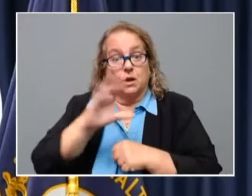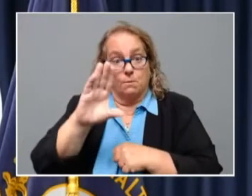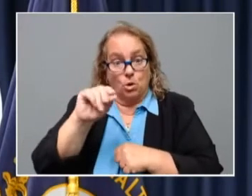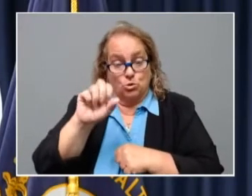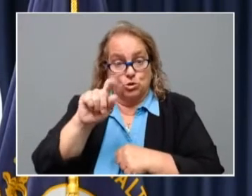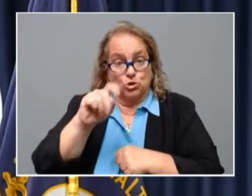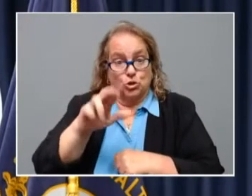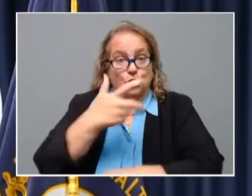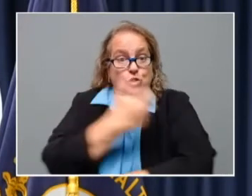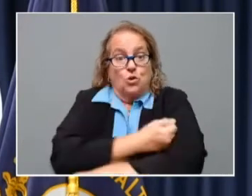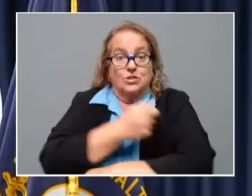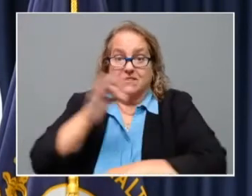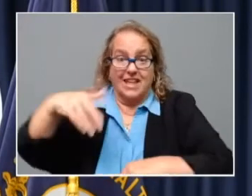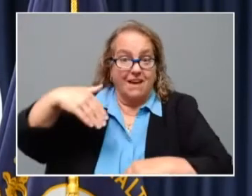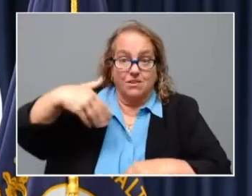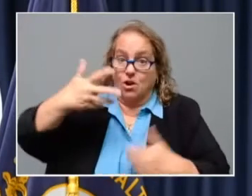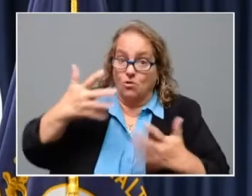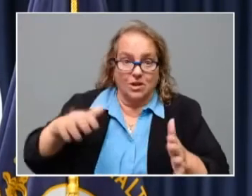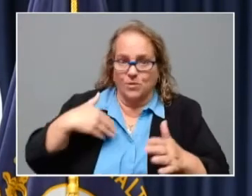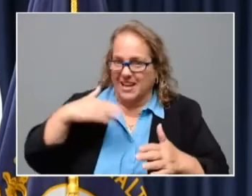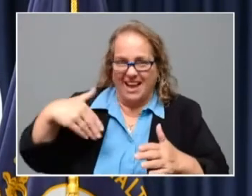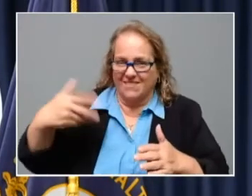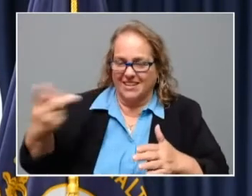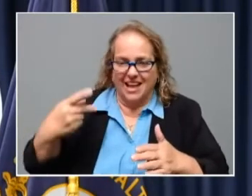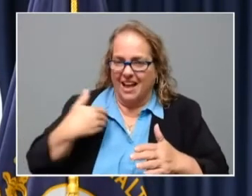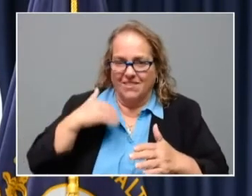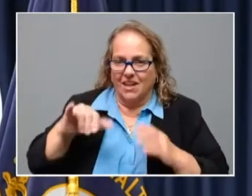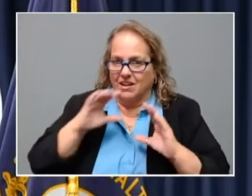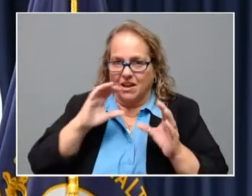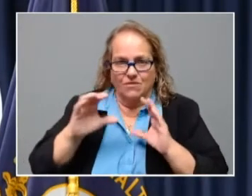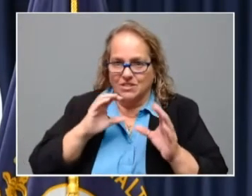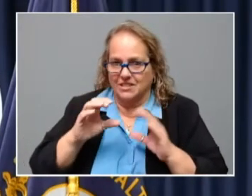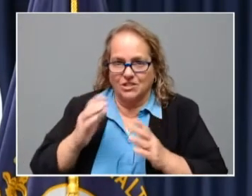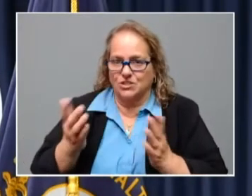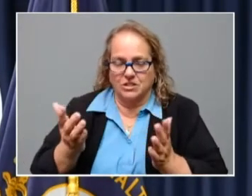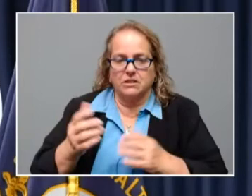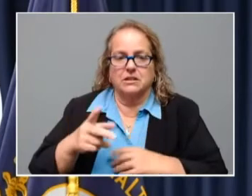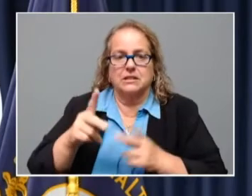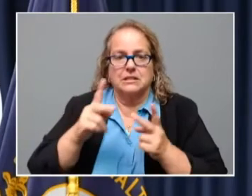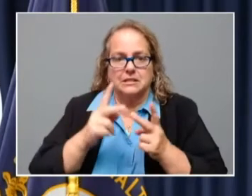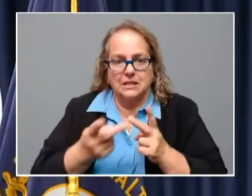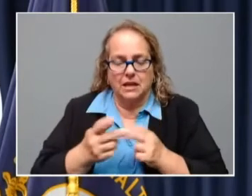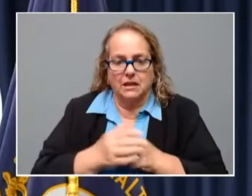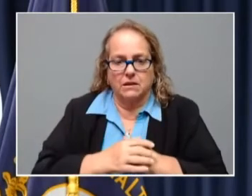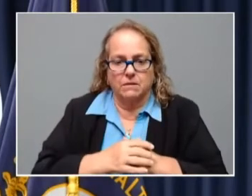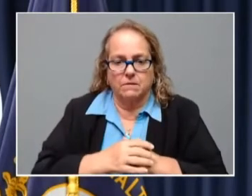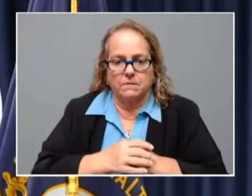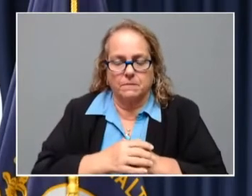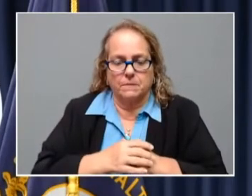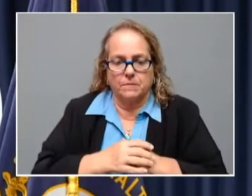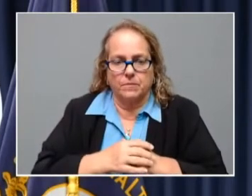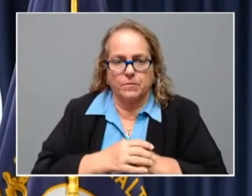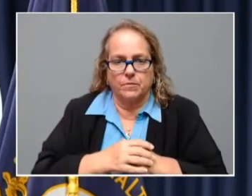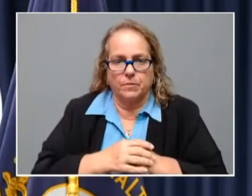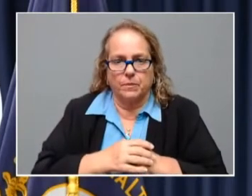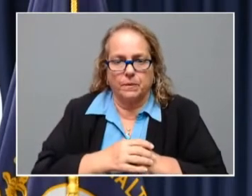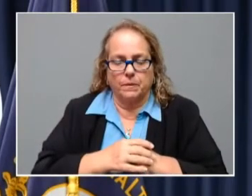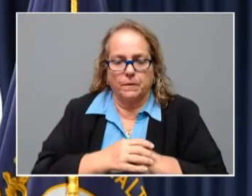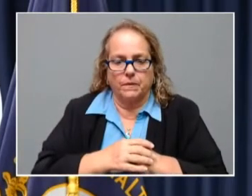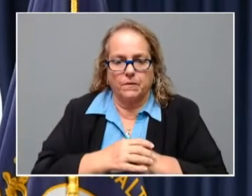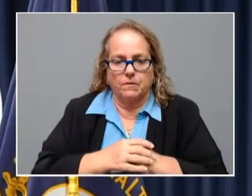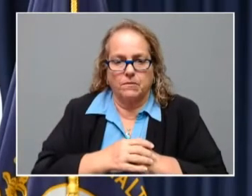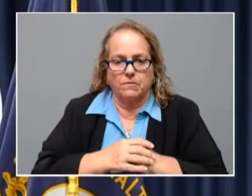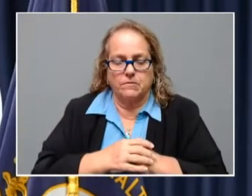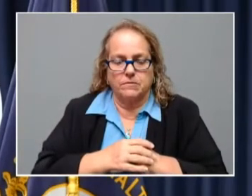had that conversation yet. And then second, as far as the 18 through 49 range is concerned,